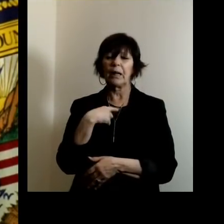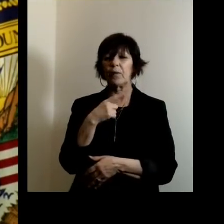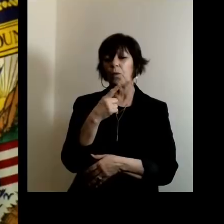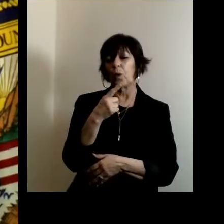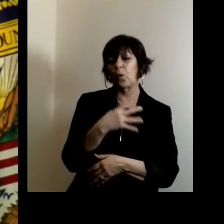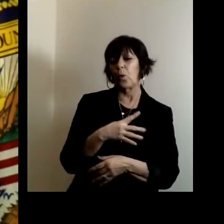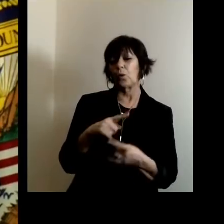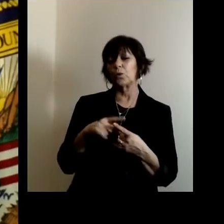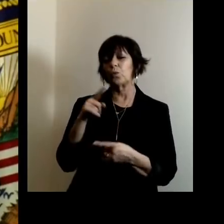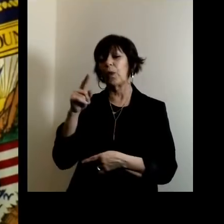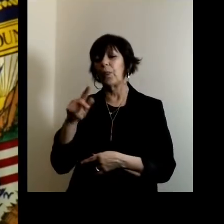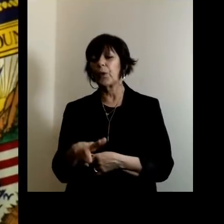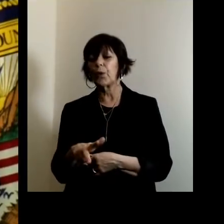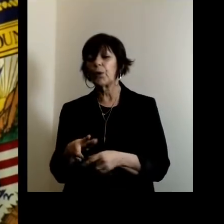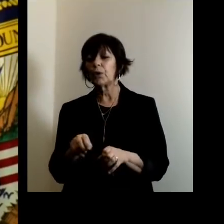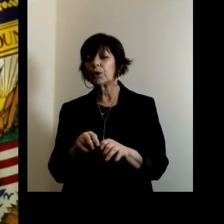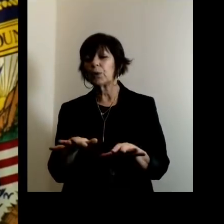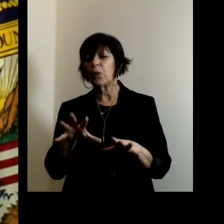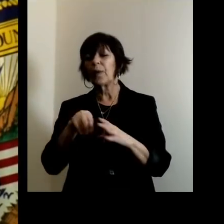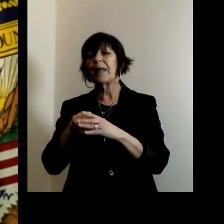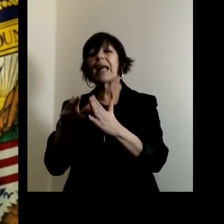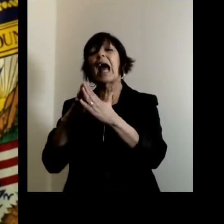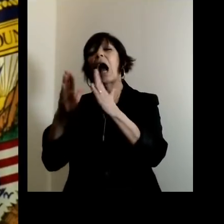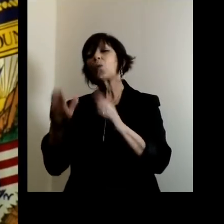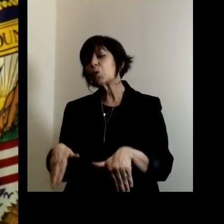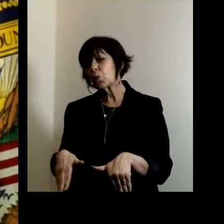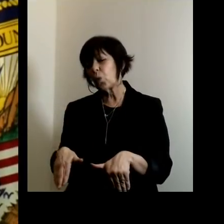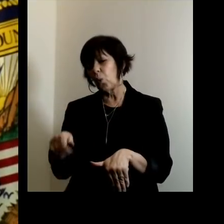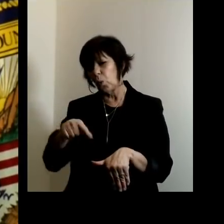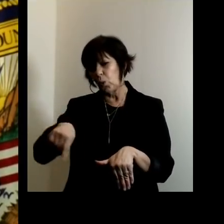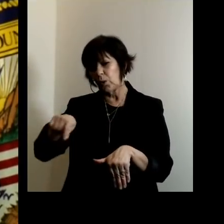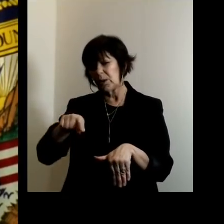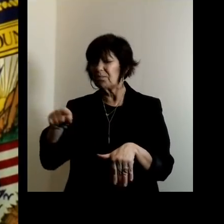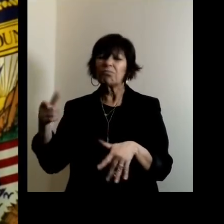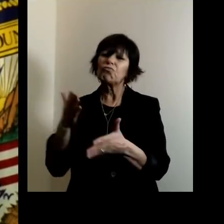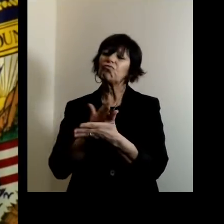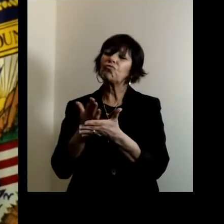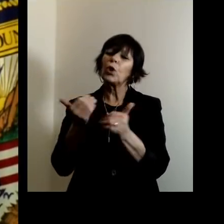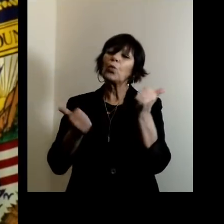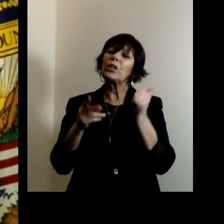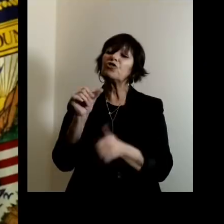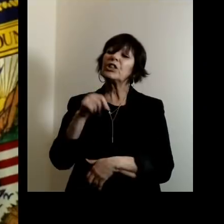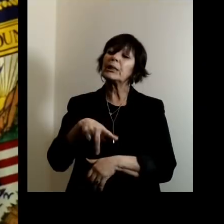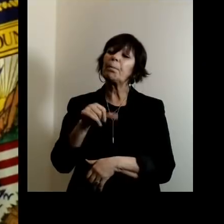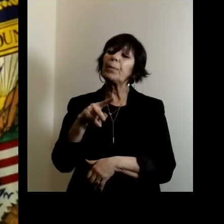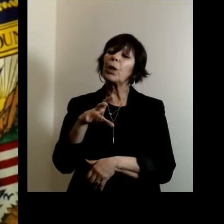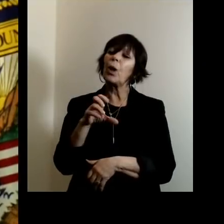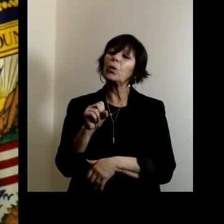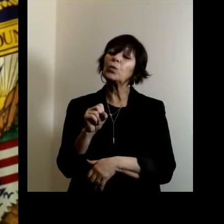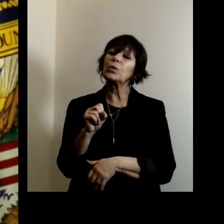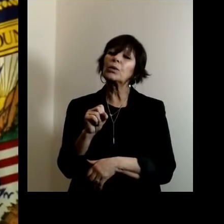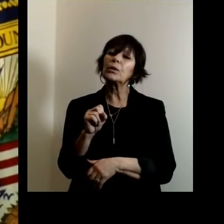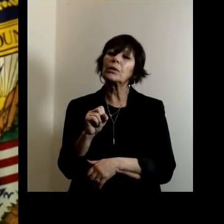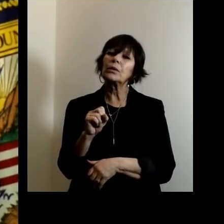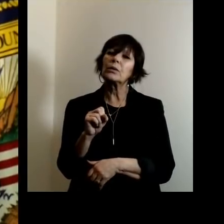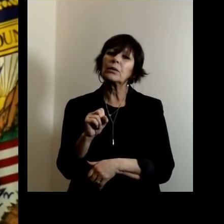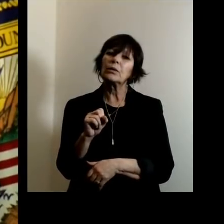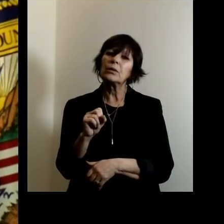third spread within the household. Can you share which zip codes those are? And then just